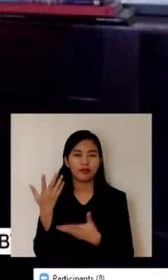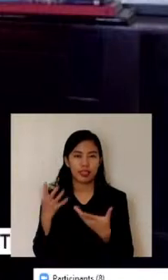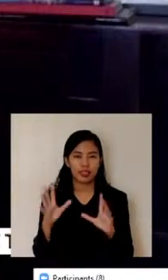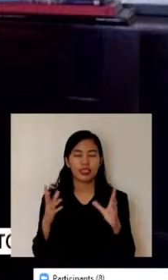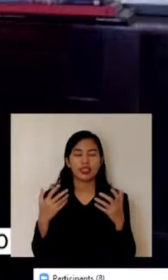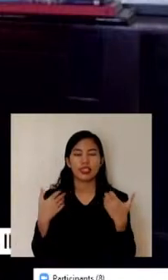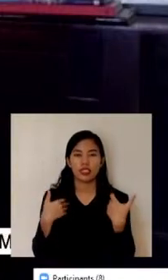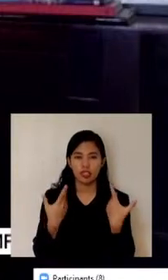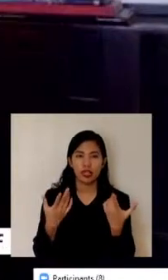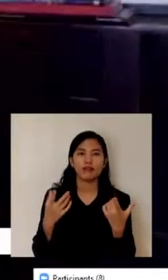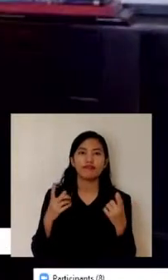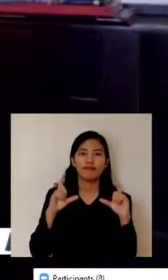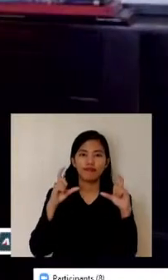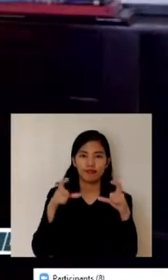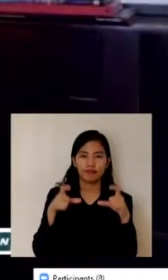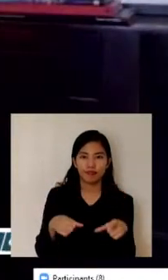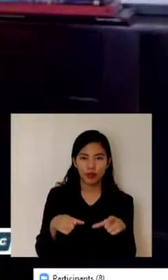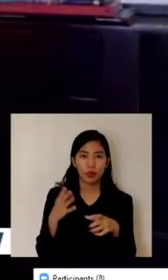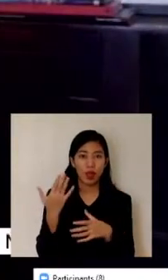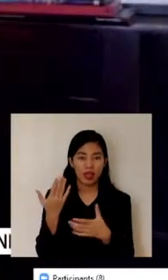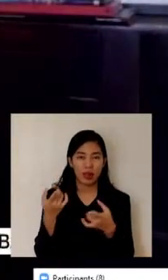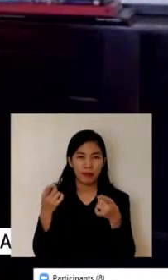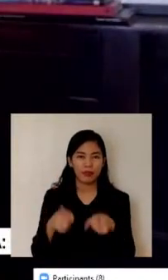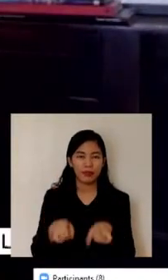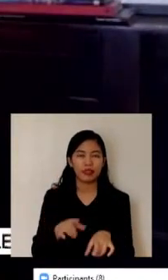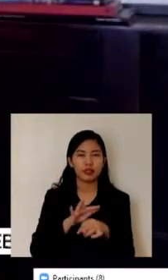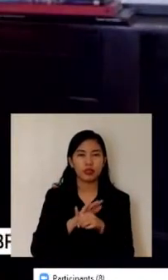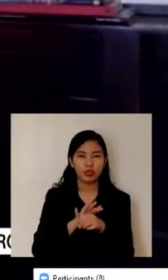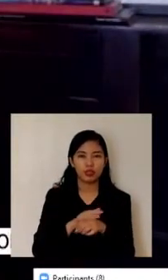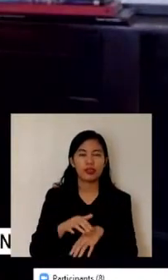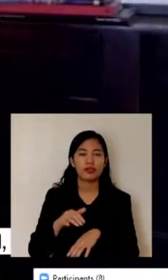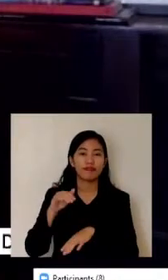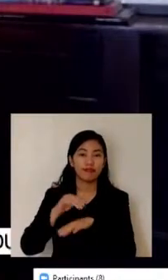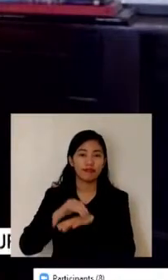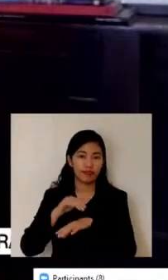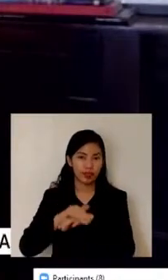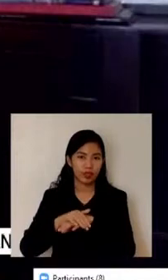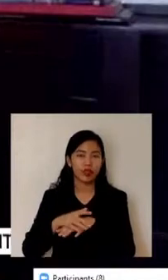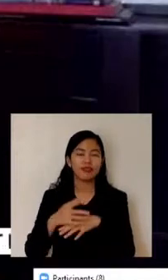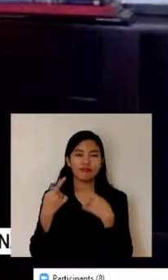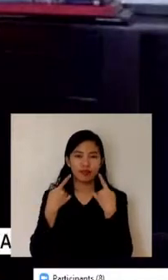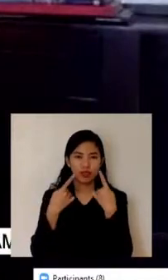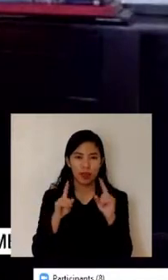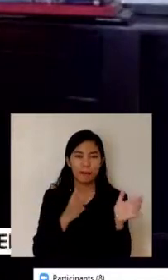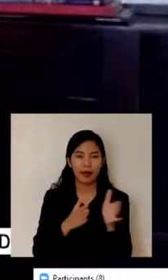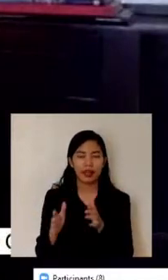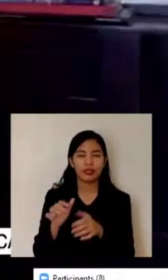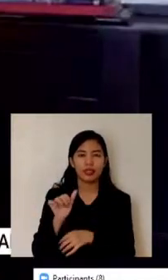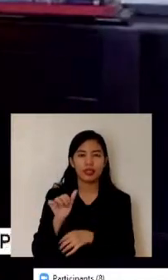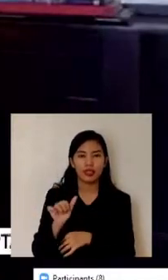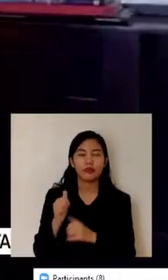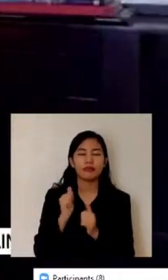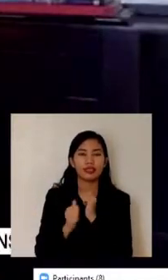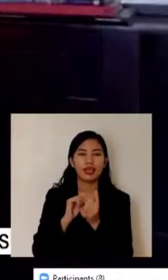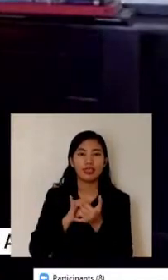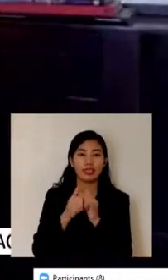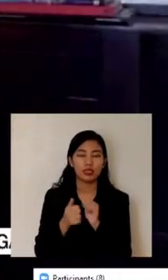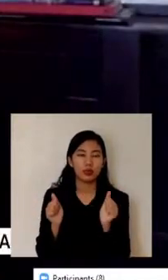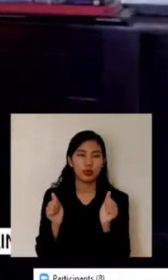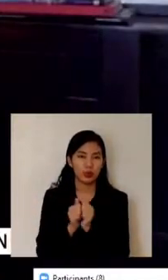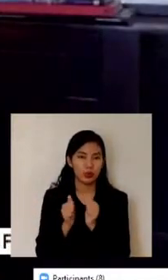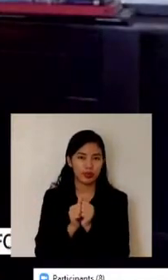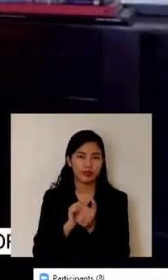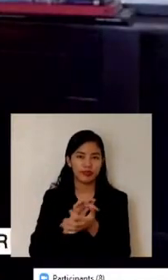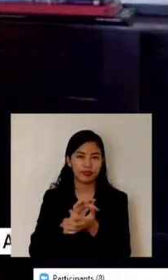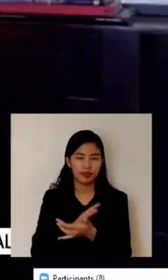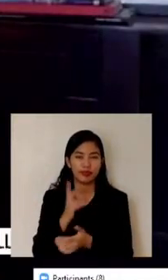the Omicron surge. England is reviving its plan A, learning to live with a disease that is probably here to stay. Here's